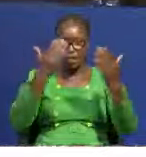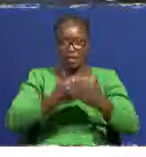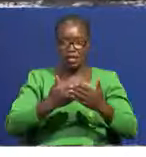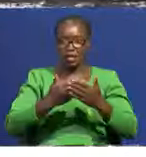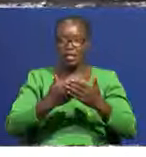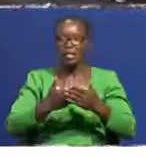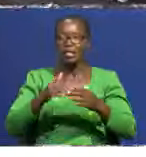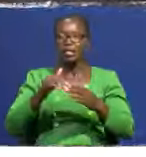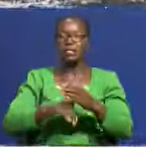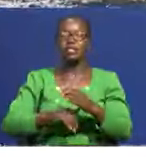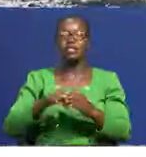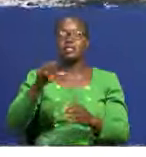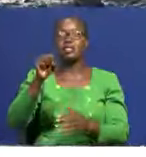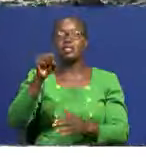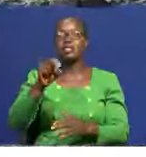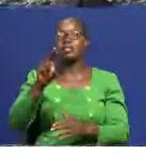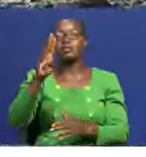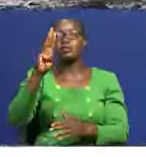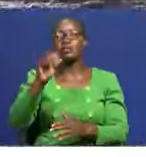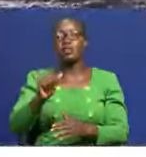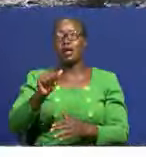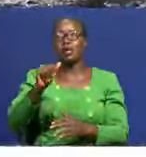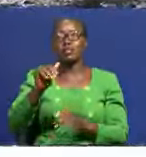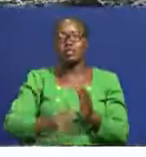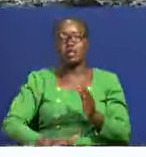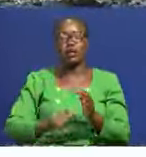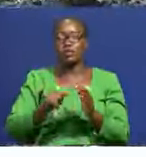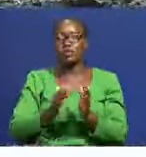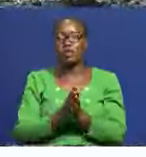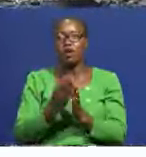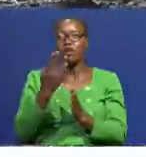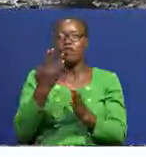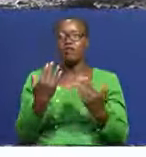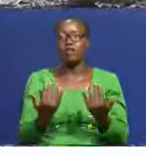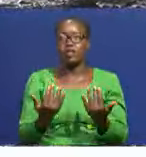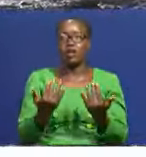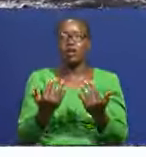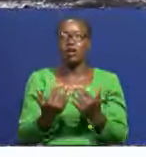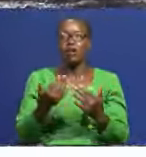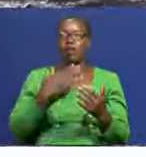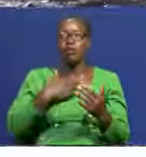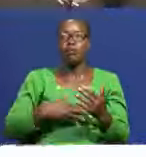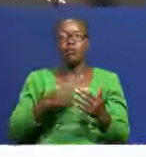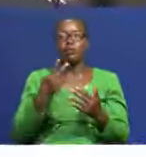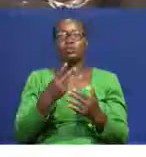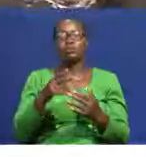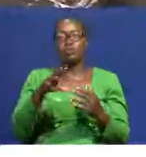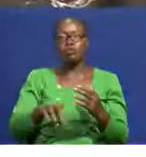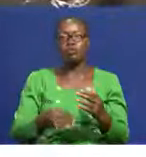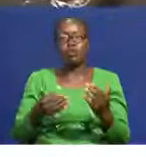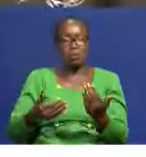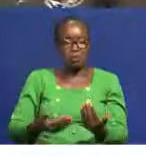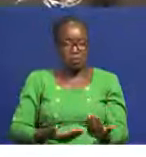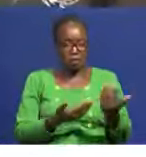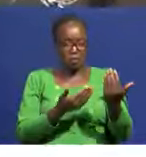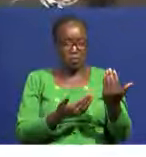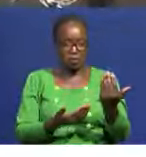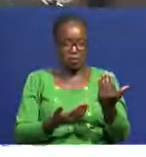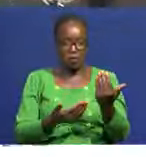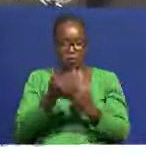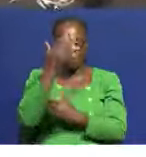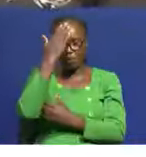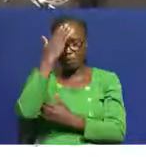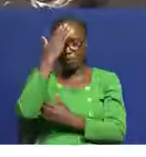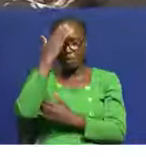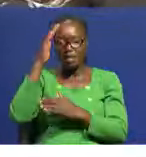Suba South Sub-County, Homa Bay County, has risen to 4 after authorities recovered the body of a child on Monday. Suba Deputy